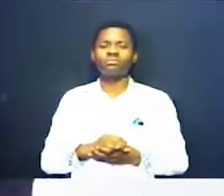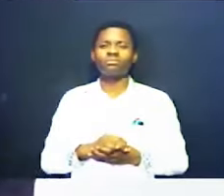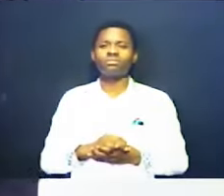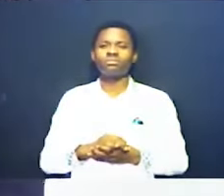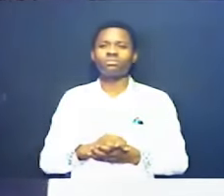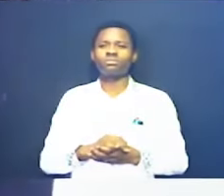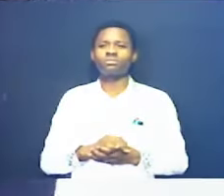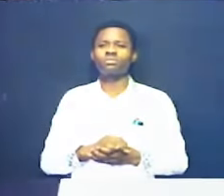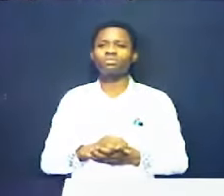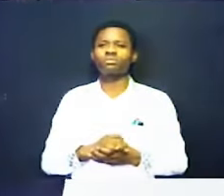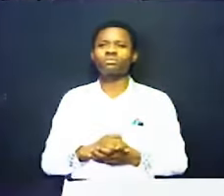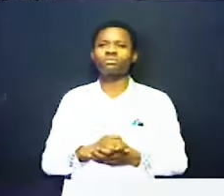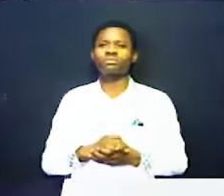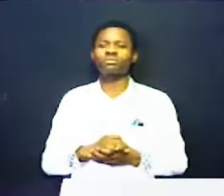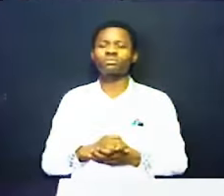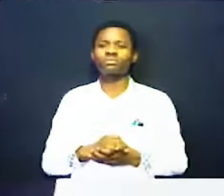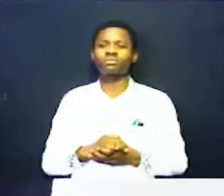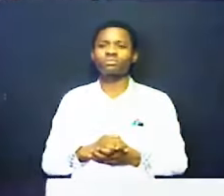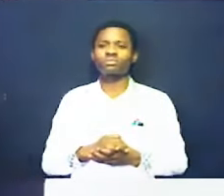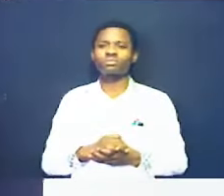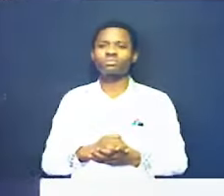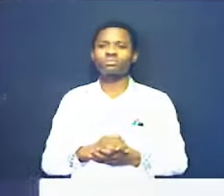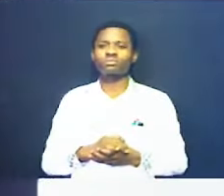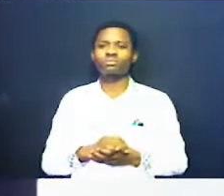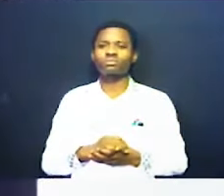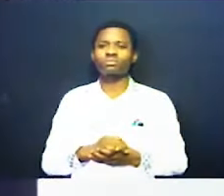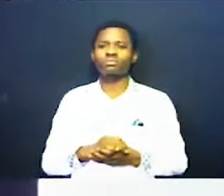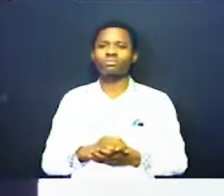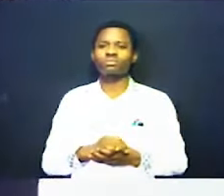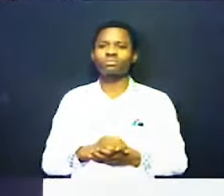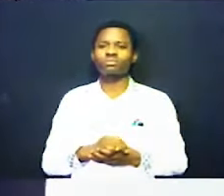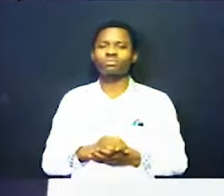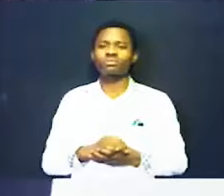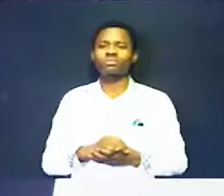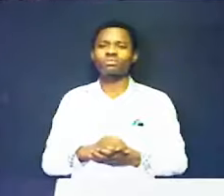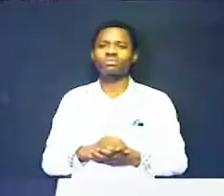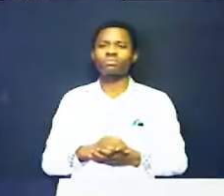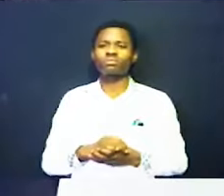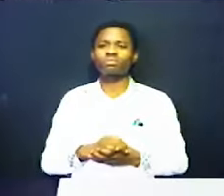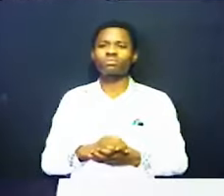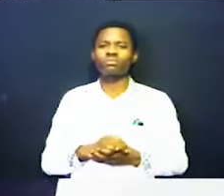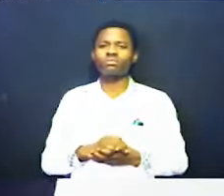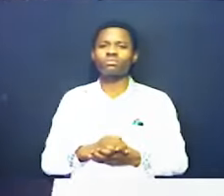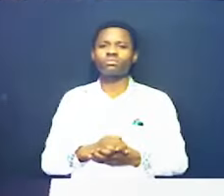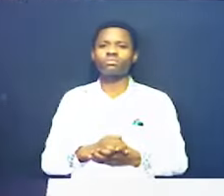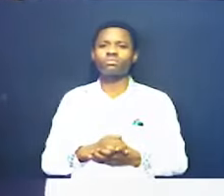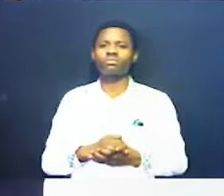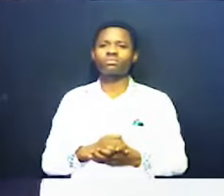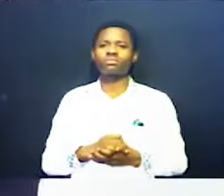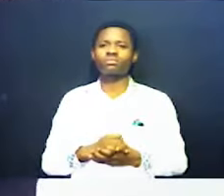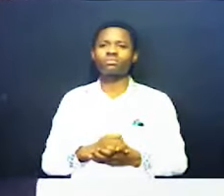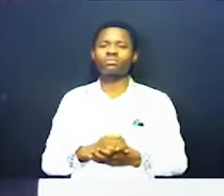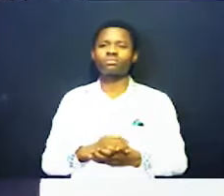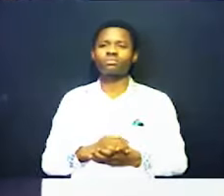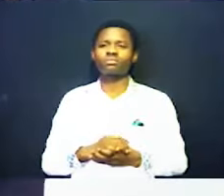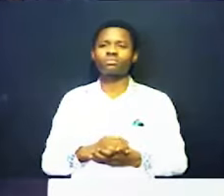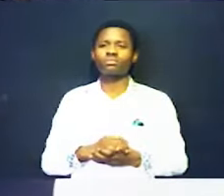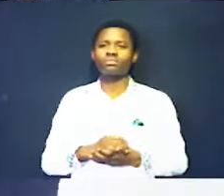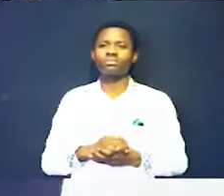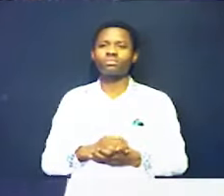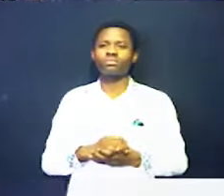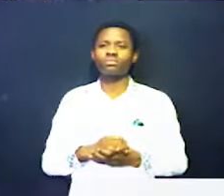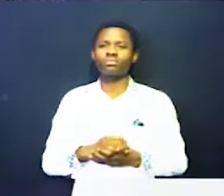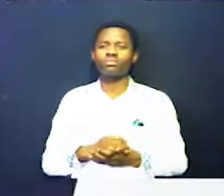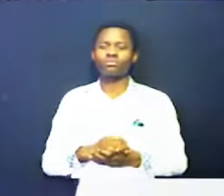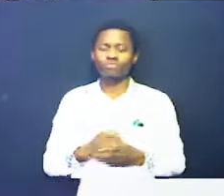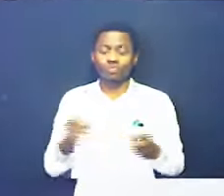I would hold here, Nanso, a trino, a so as some dia bar, a yet trine, and my one, nam so as so on shano. So we